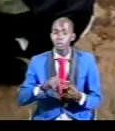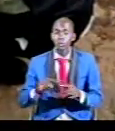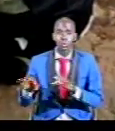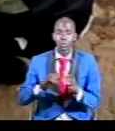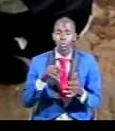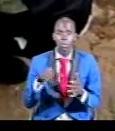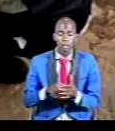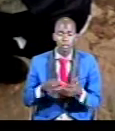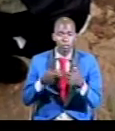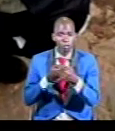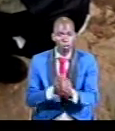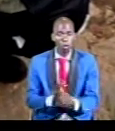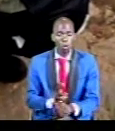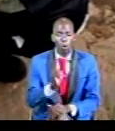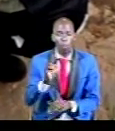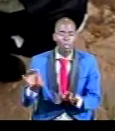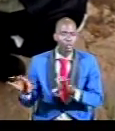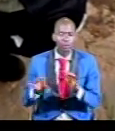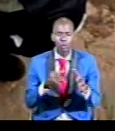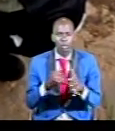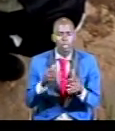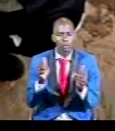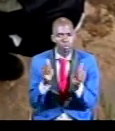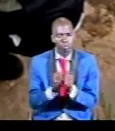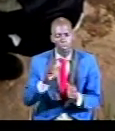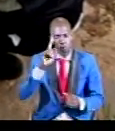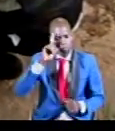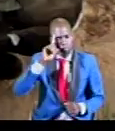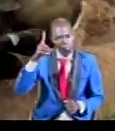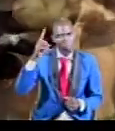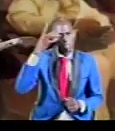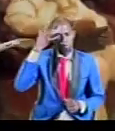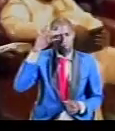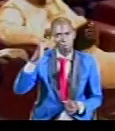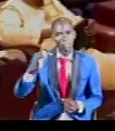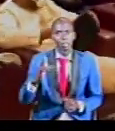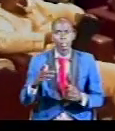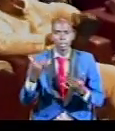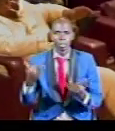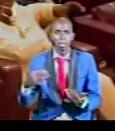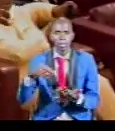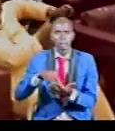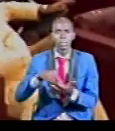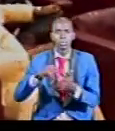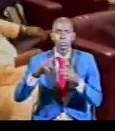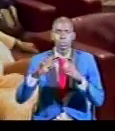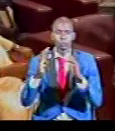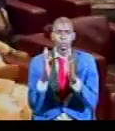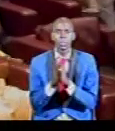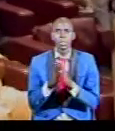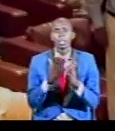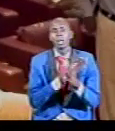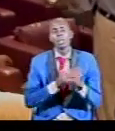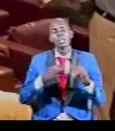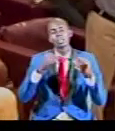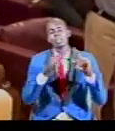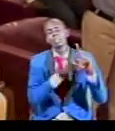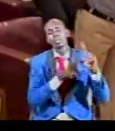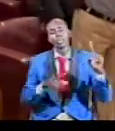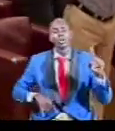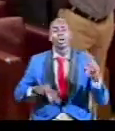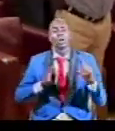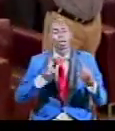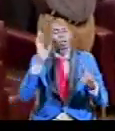do it intelligently. Let's rise up and talk to the Lord in prayer. Why don't you talk to the Lord and say, Lord, I will do